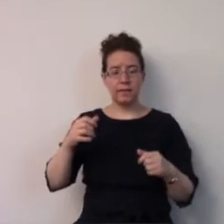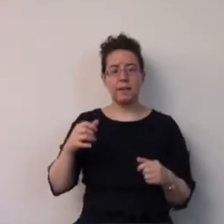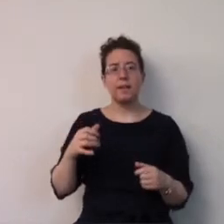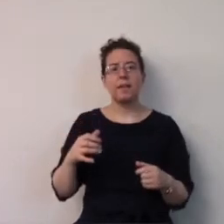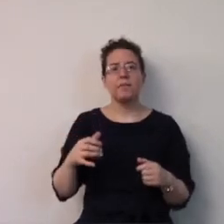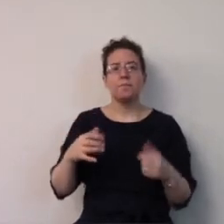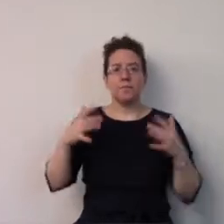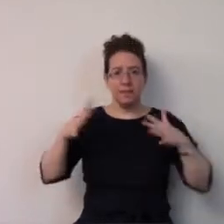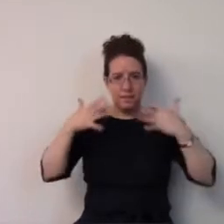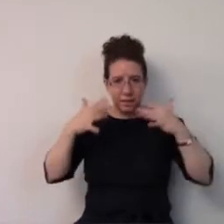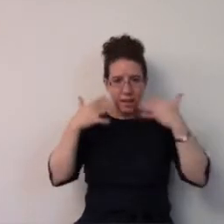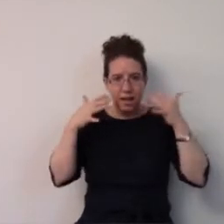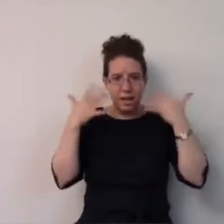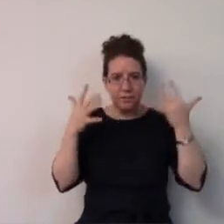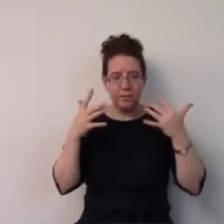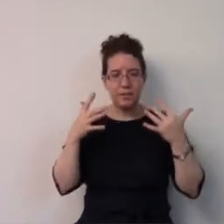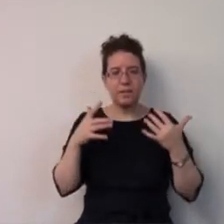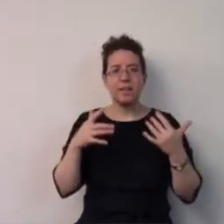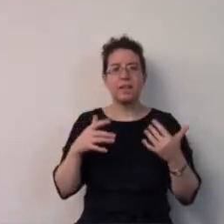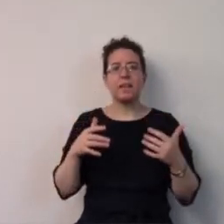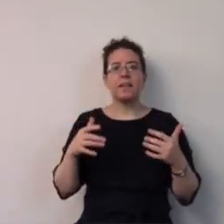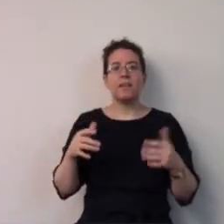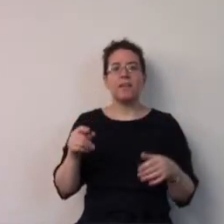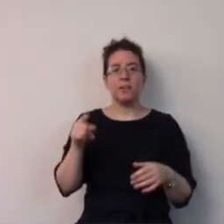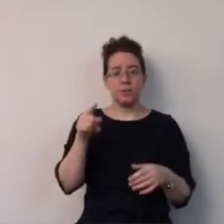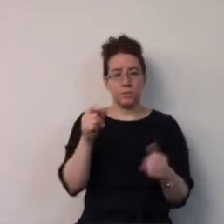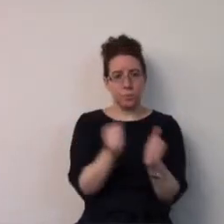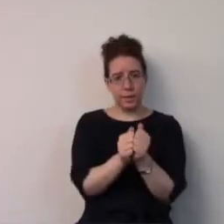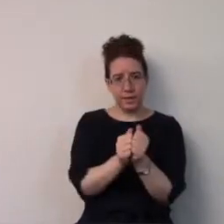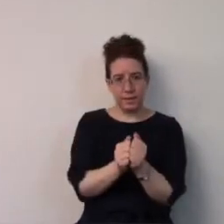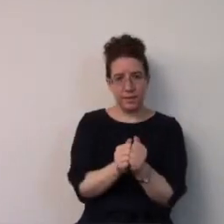it. Laughter is the cheapest luxury man has.